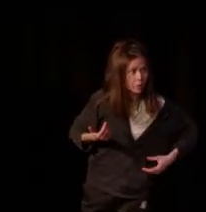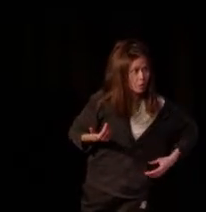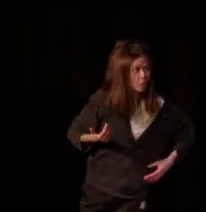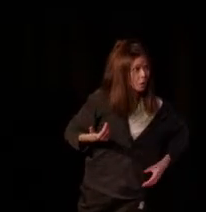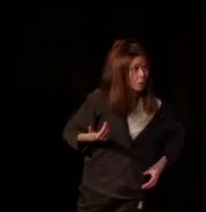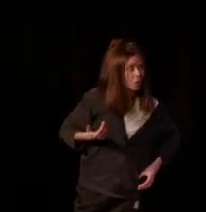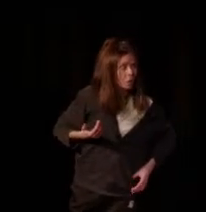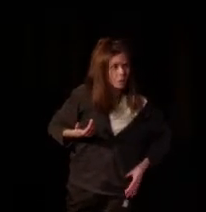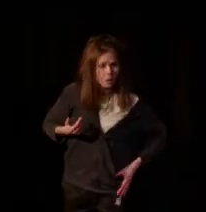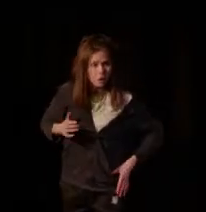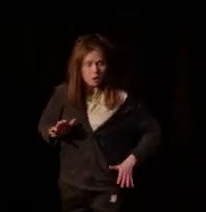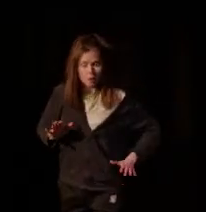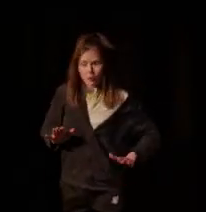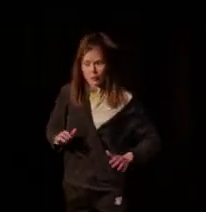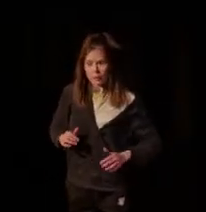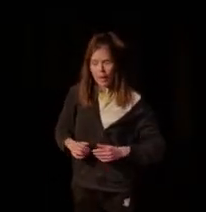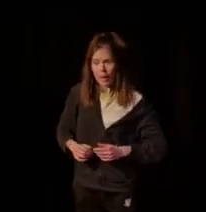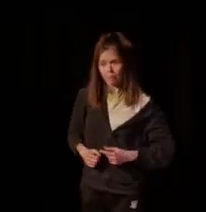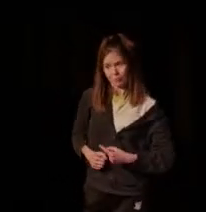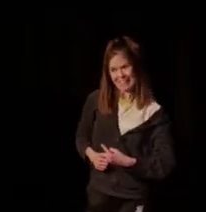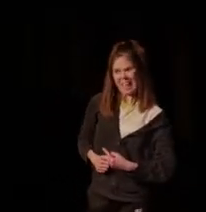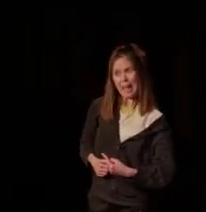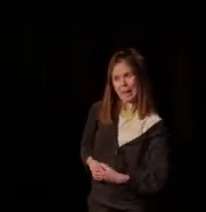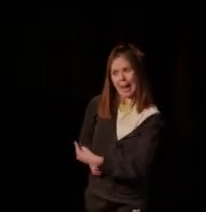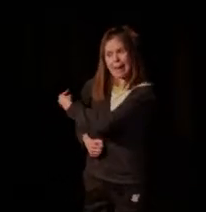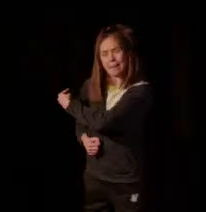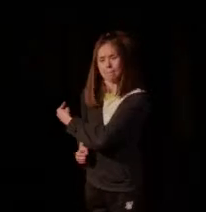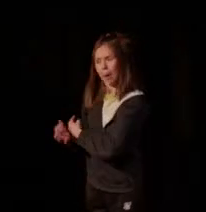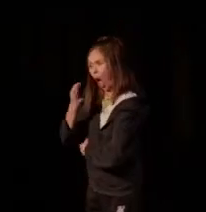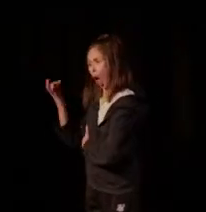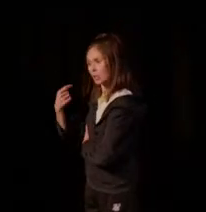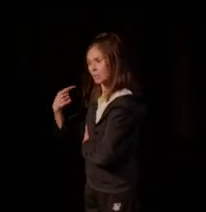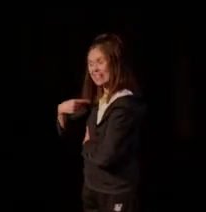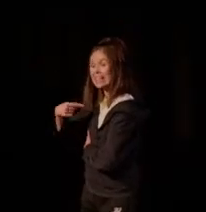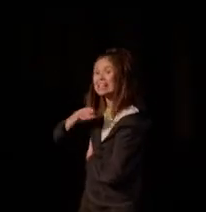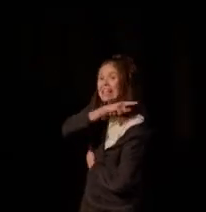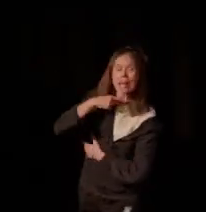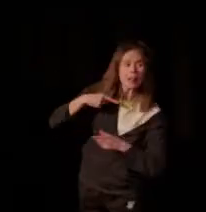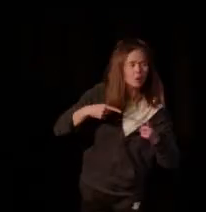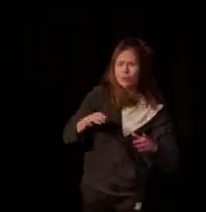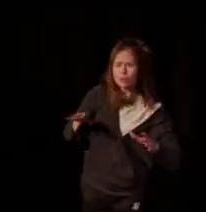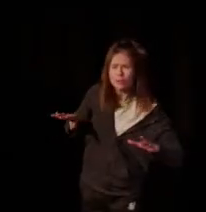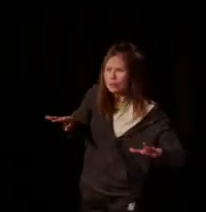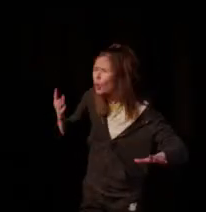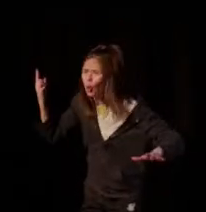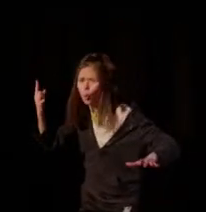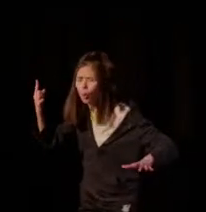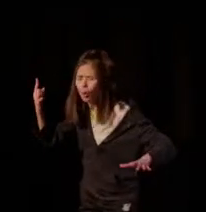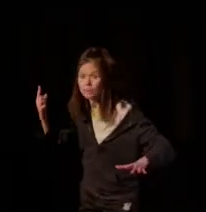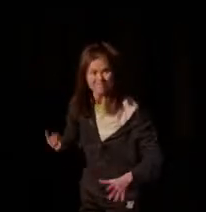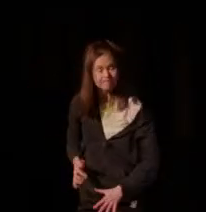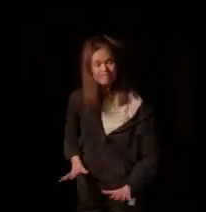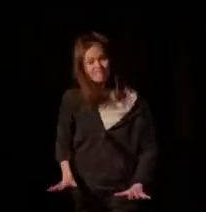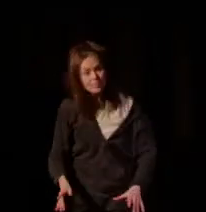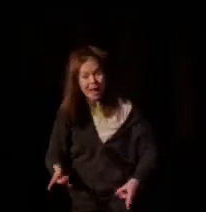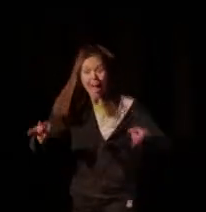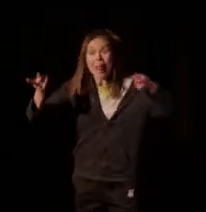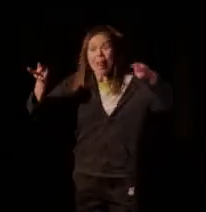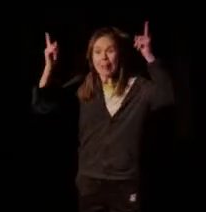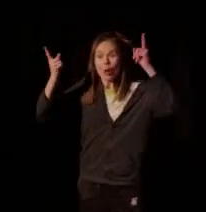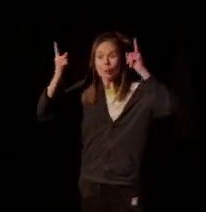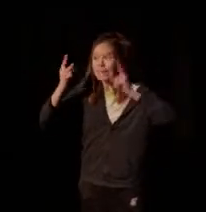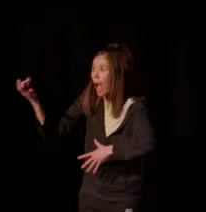I am assigned by him to murder you. By whom, Camillo? By Leontes!